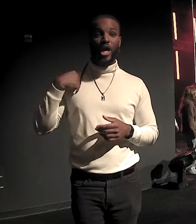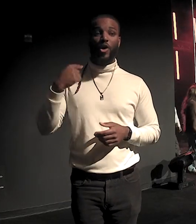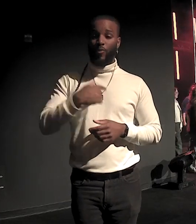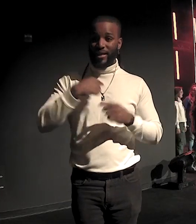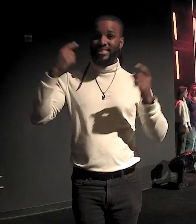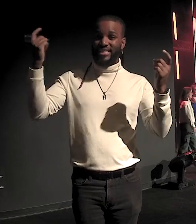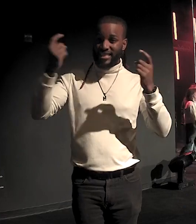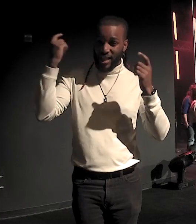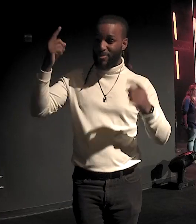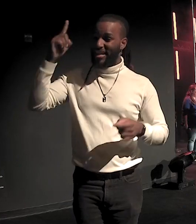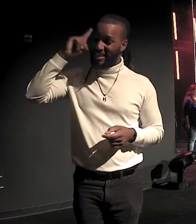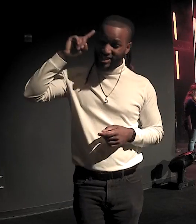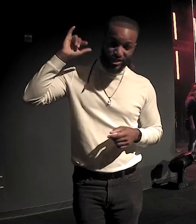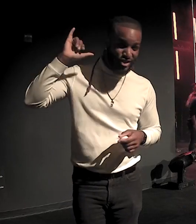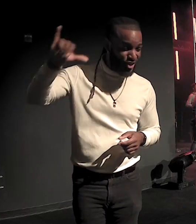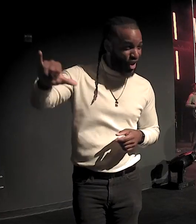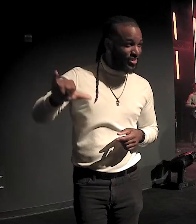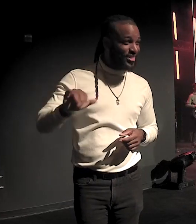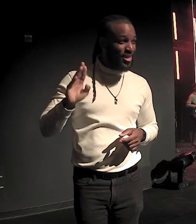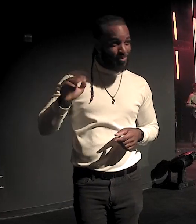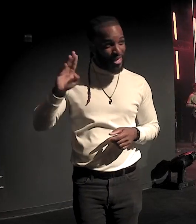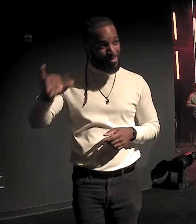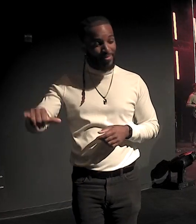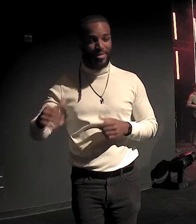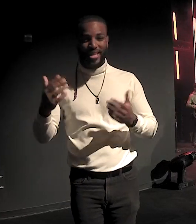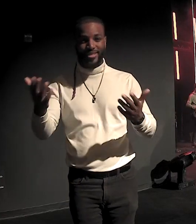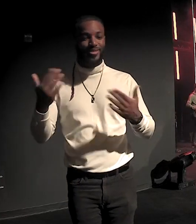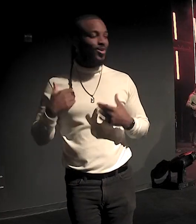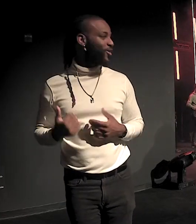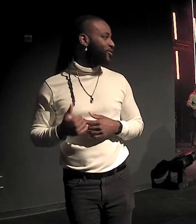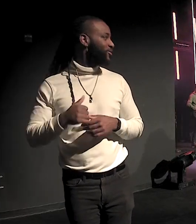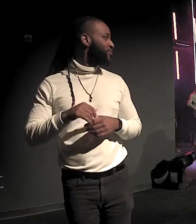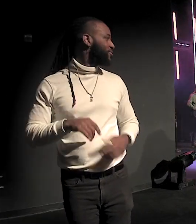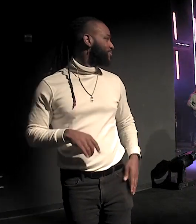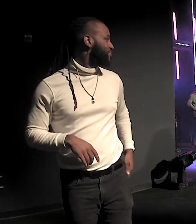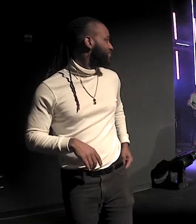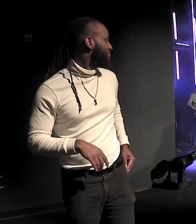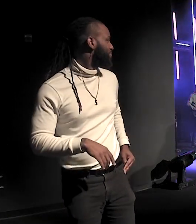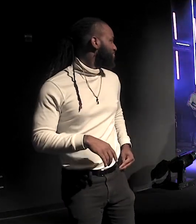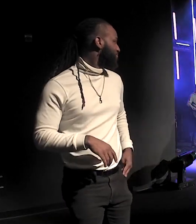celebrate in eternity, baby. Eternity, baby. Let's go. Turn it up.